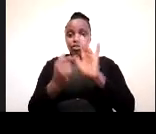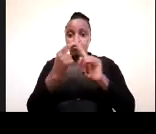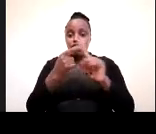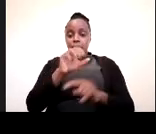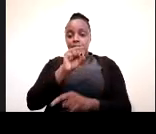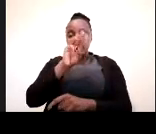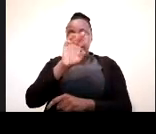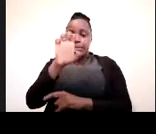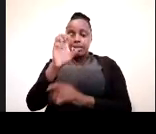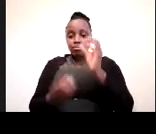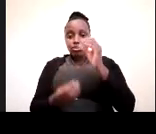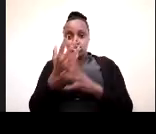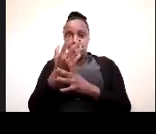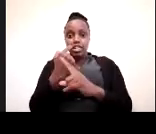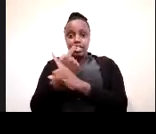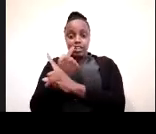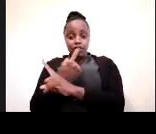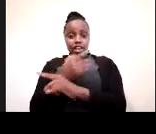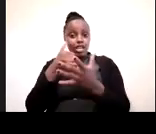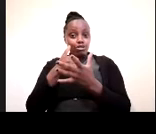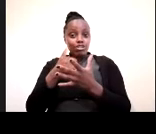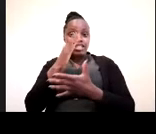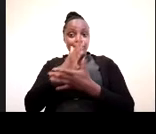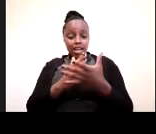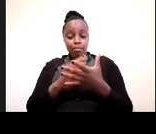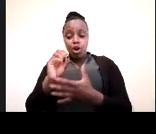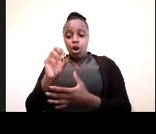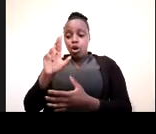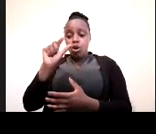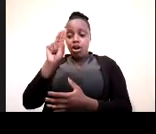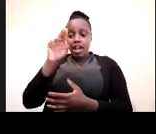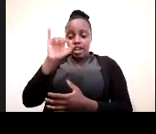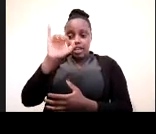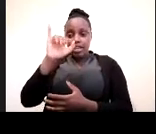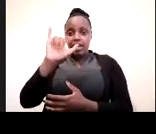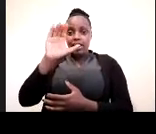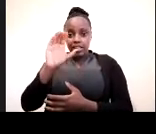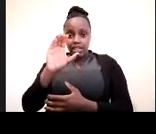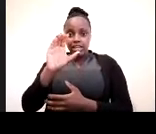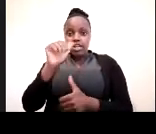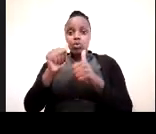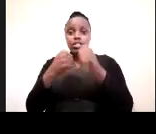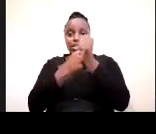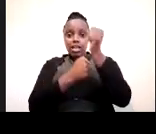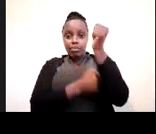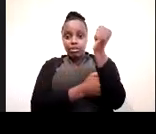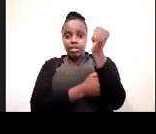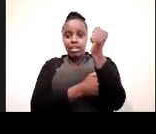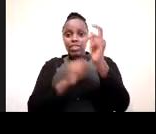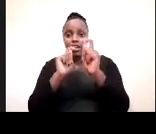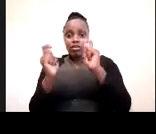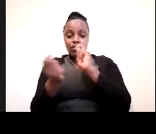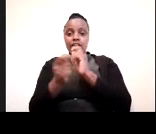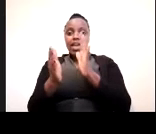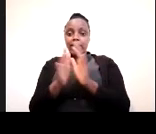producer groups, etc., include some organic related activities, including support for conversion, certification,